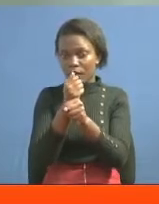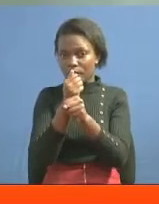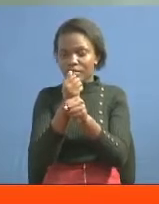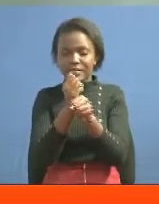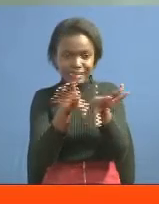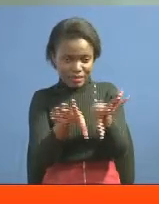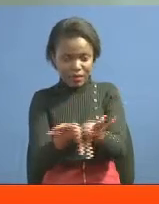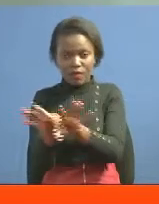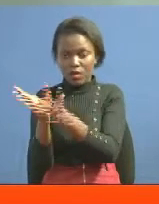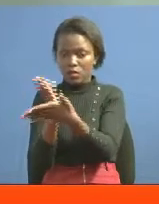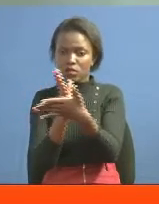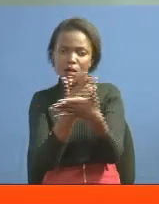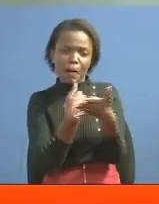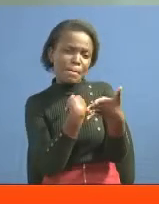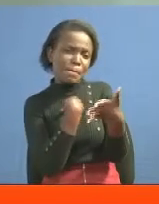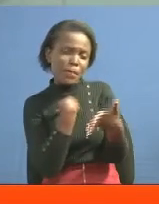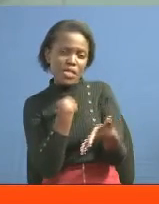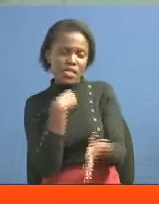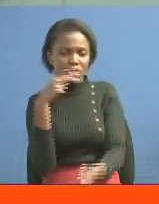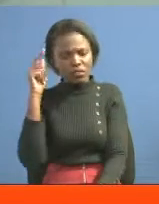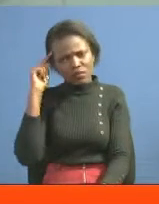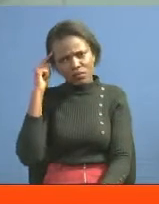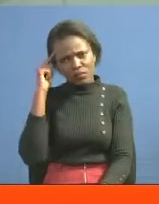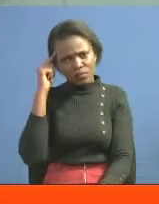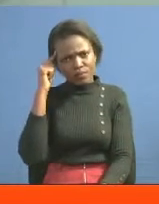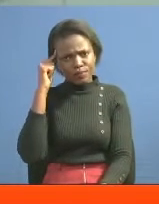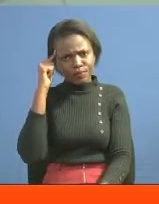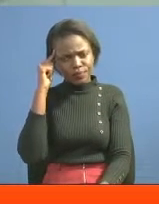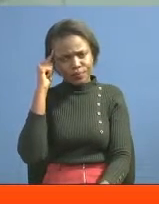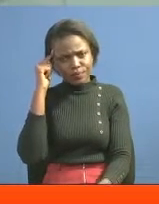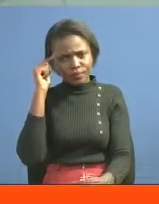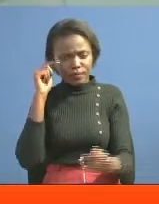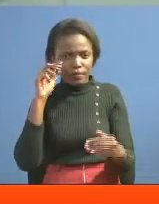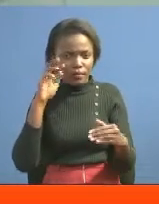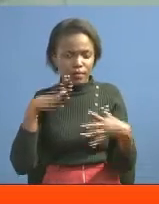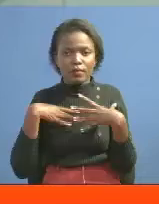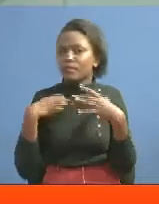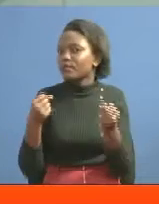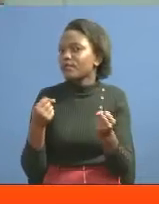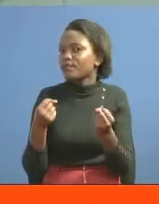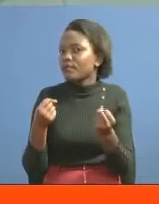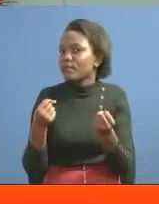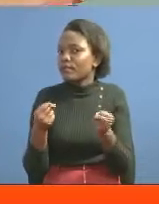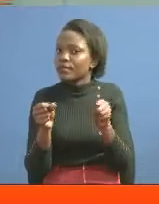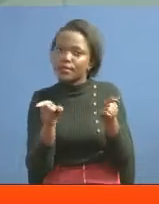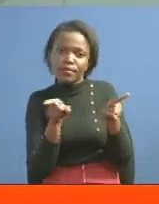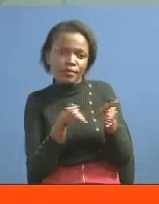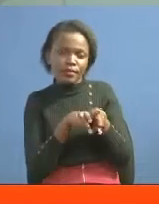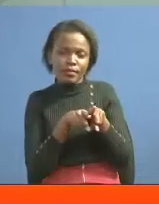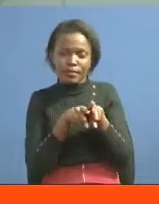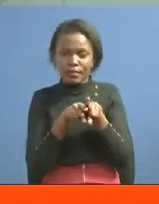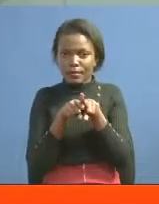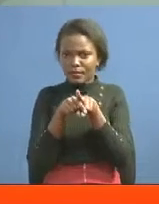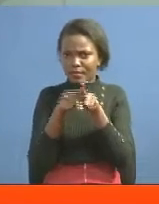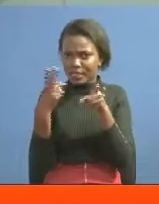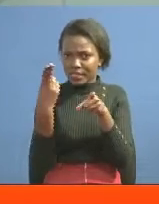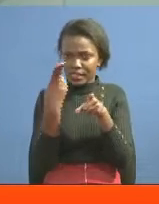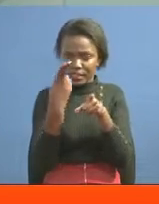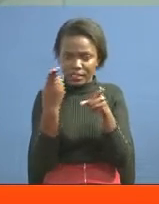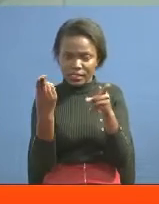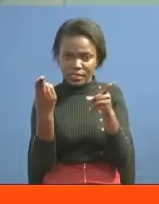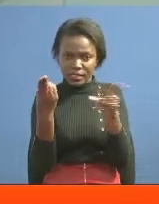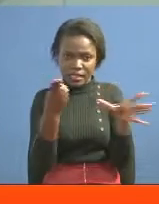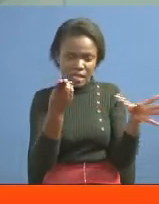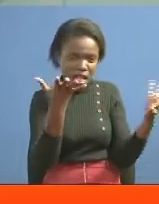tongue. And so I think recovery-wise and also looking at the second lockdown, we